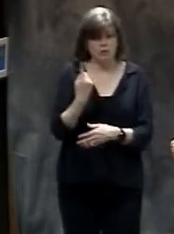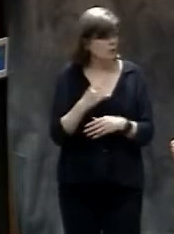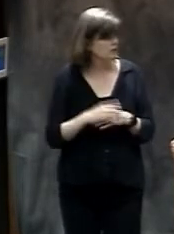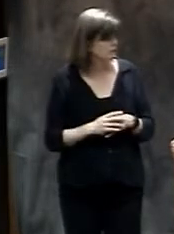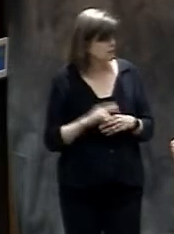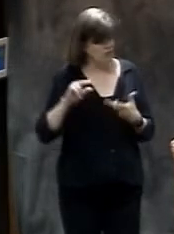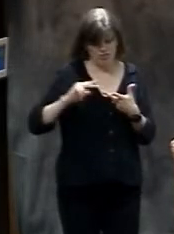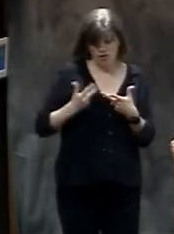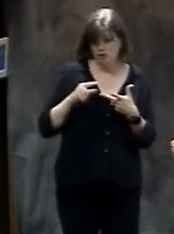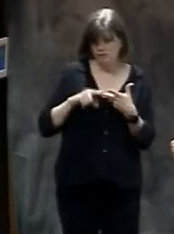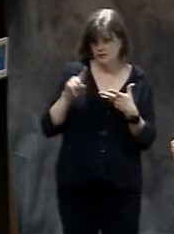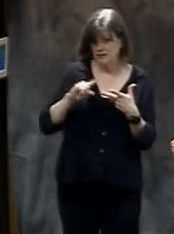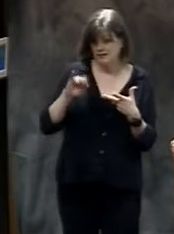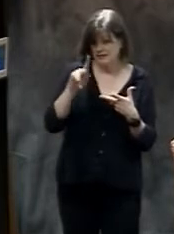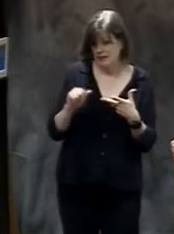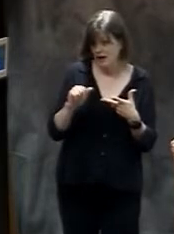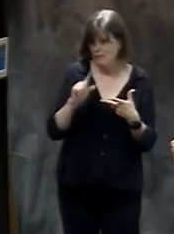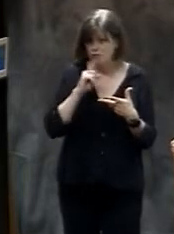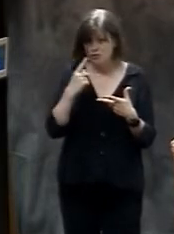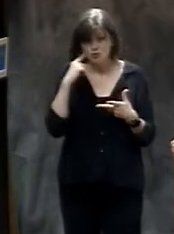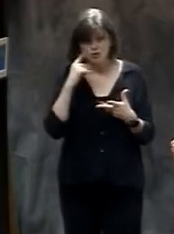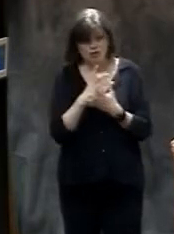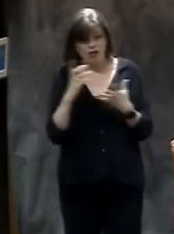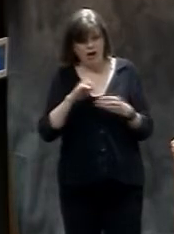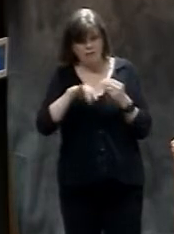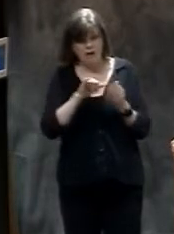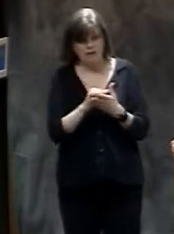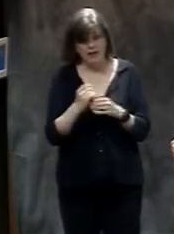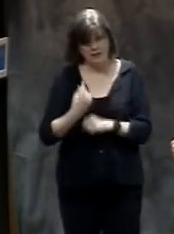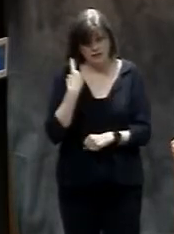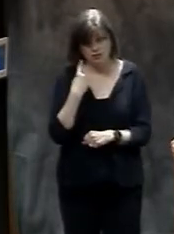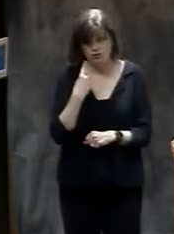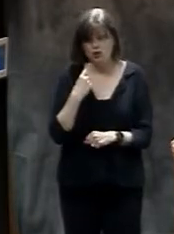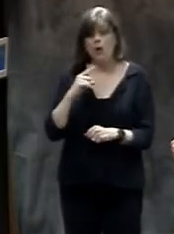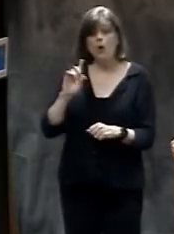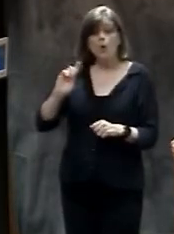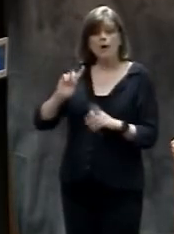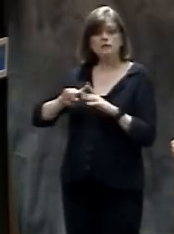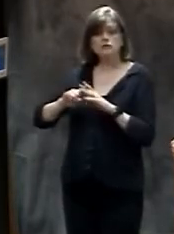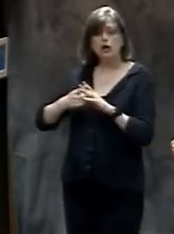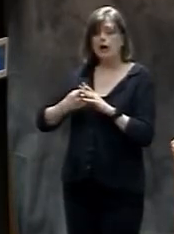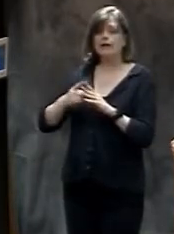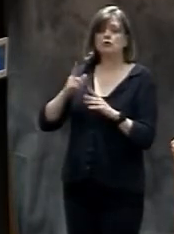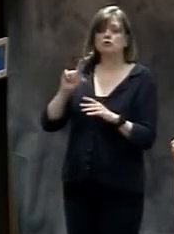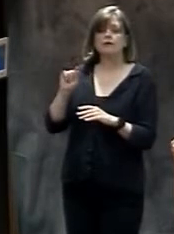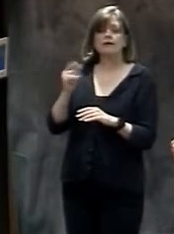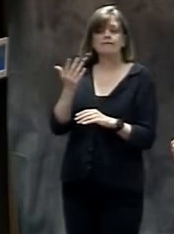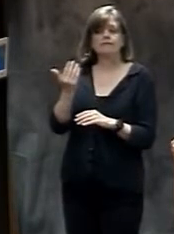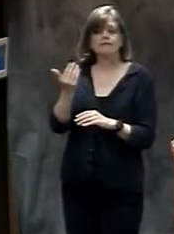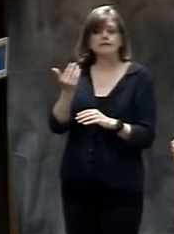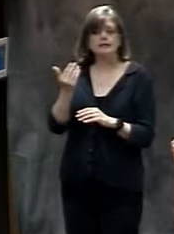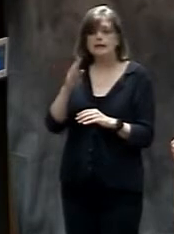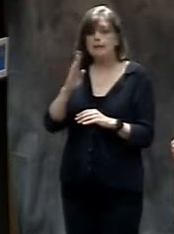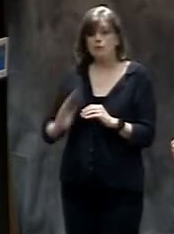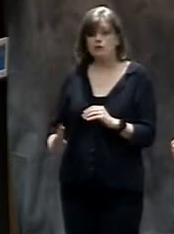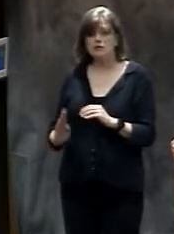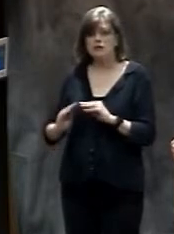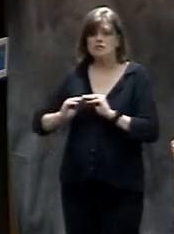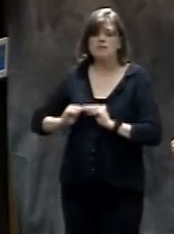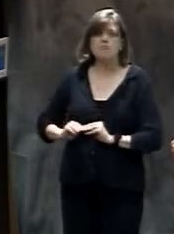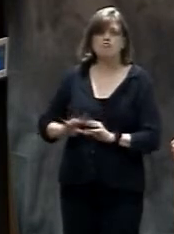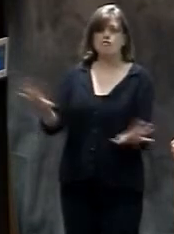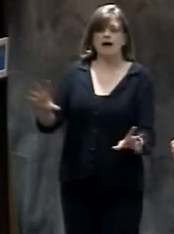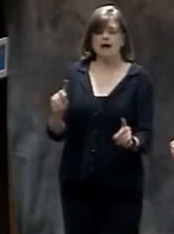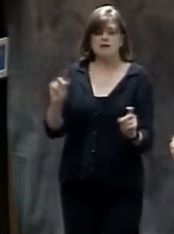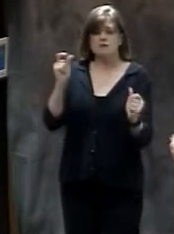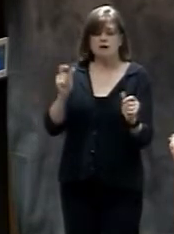last year. This exploded in Brazil starting in 2015. Also, over 1 million cases in the